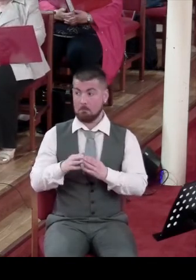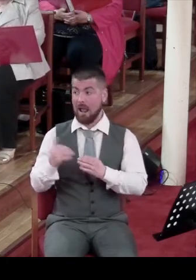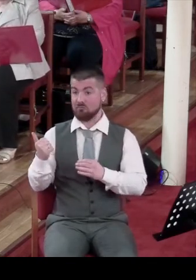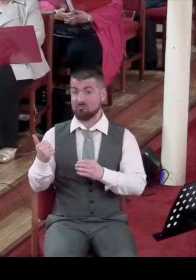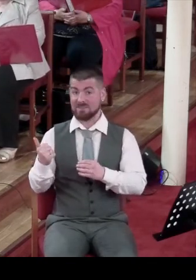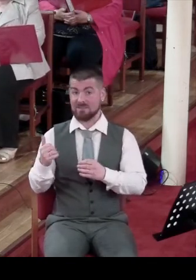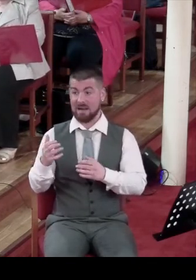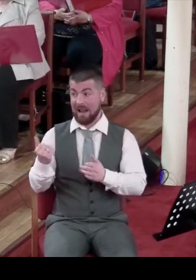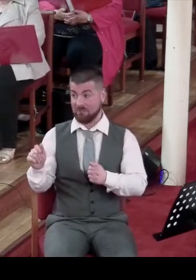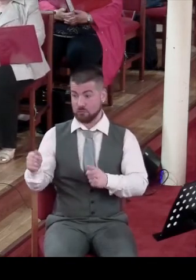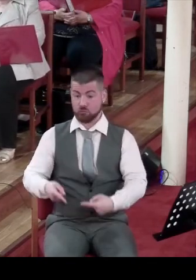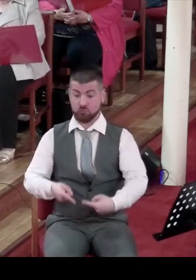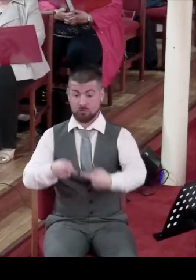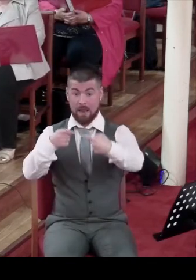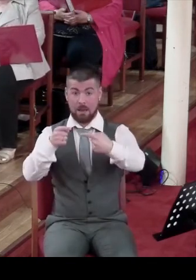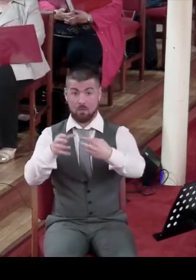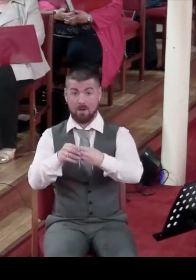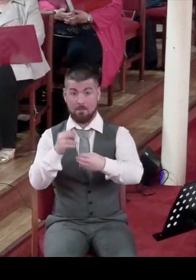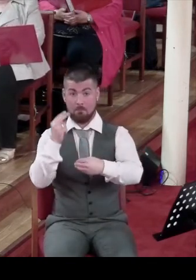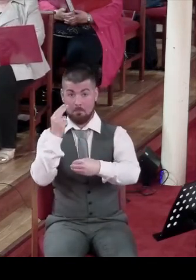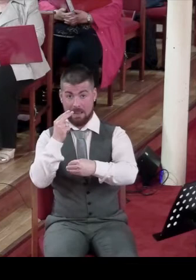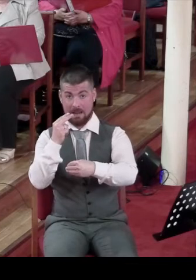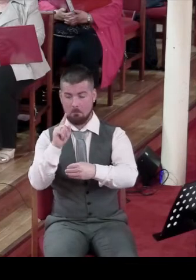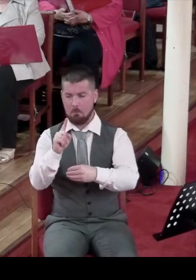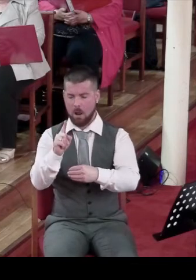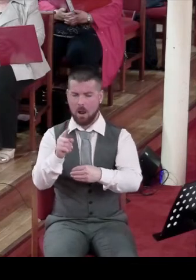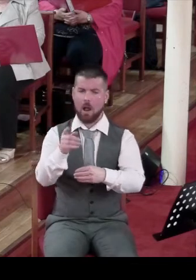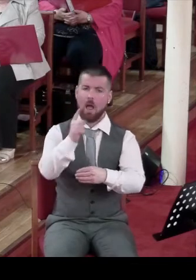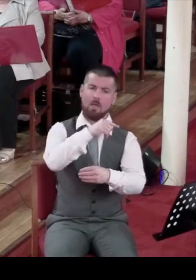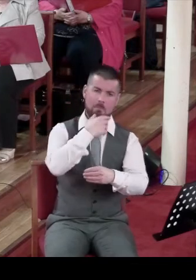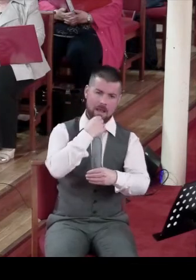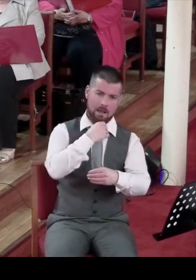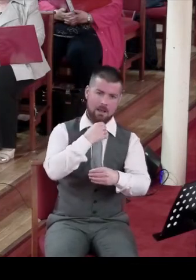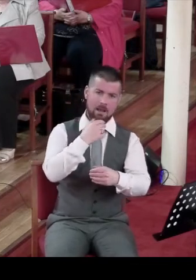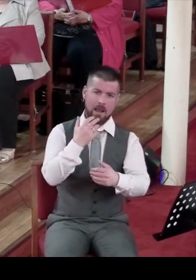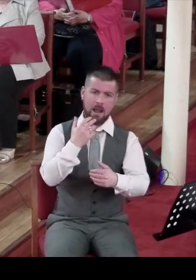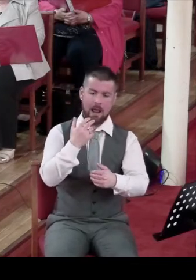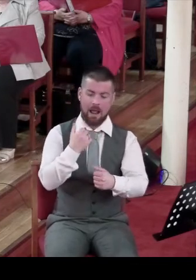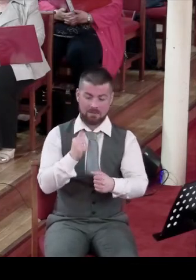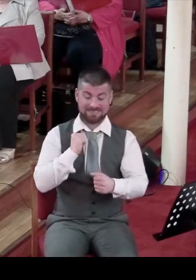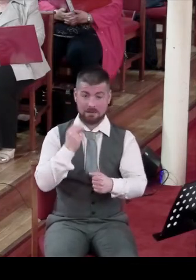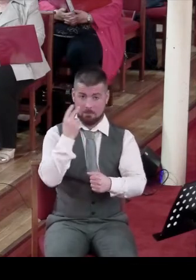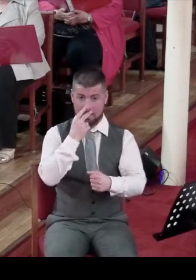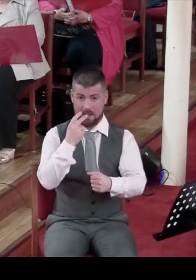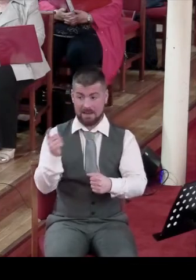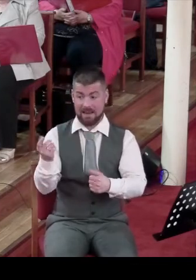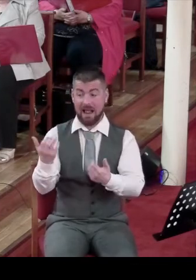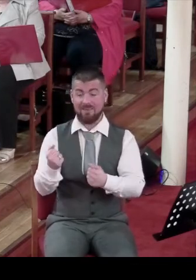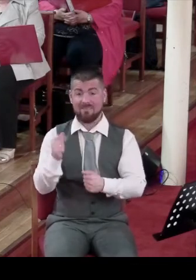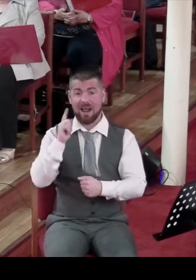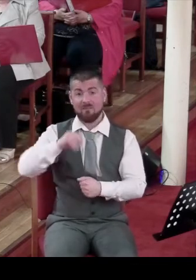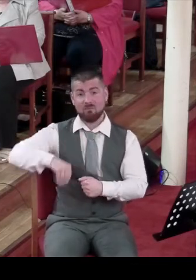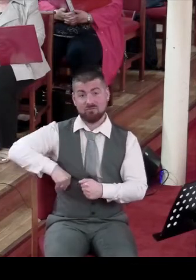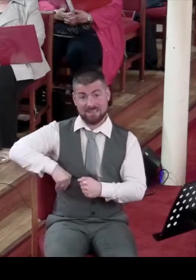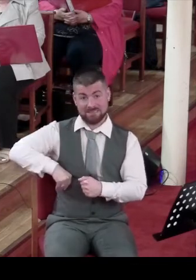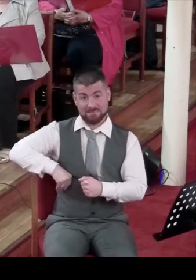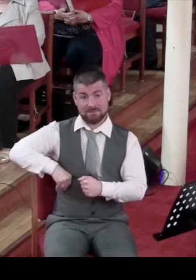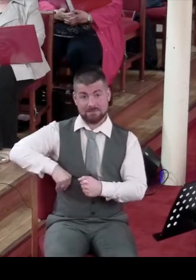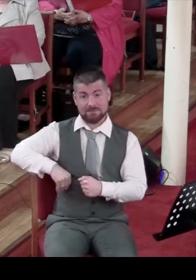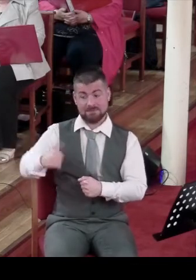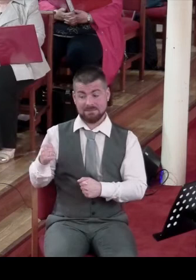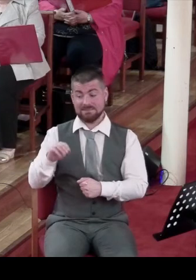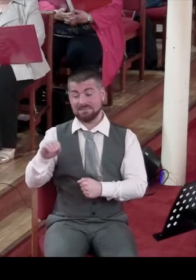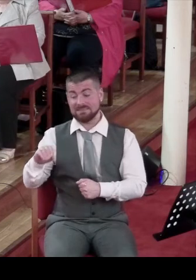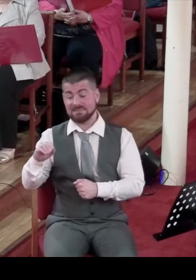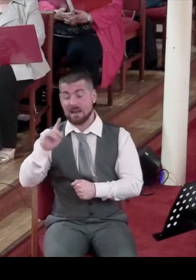sight. And knowing that he was going blind, he had a girlfriend at the time, and he asked